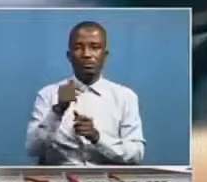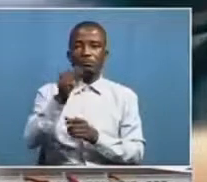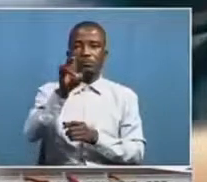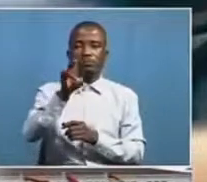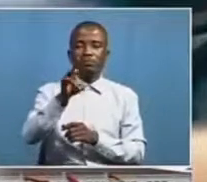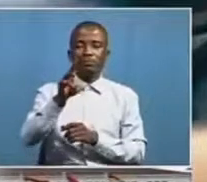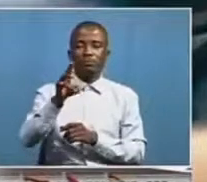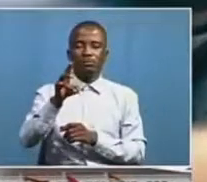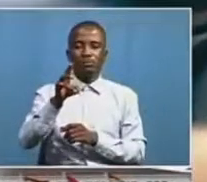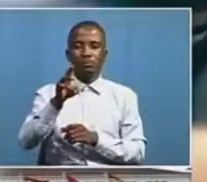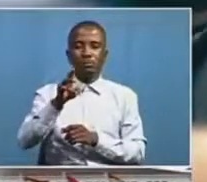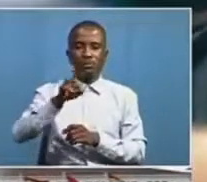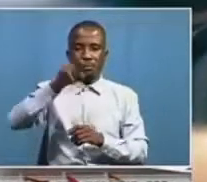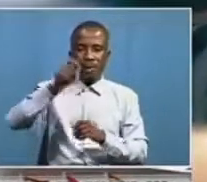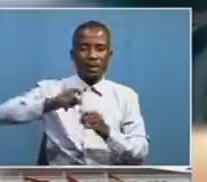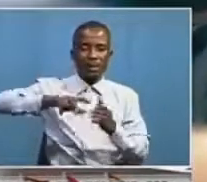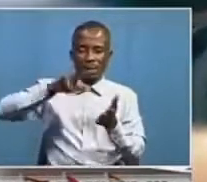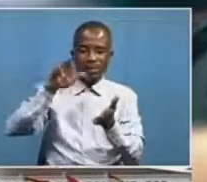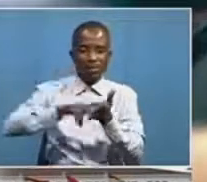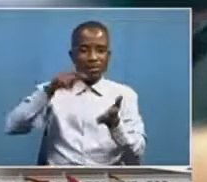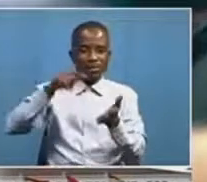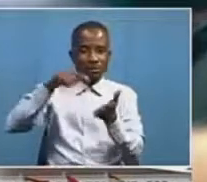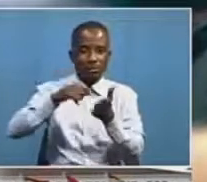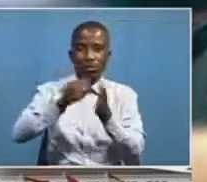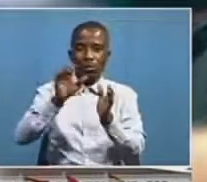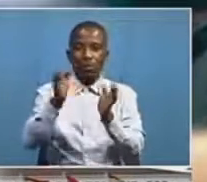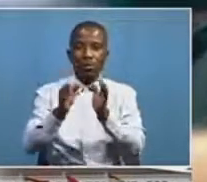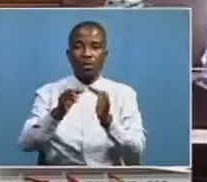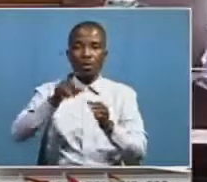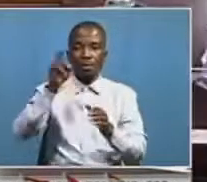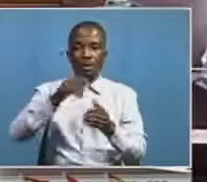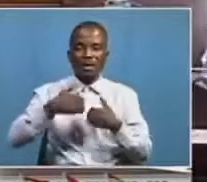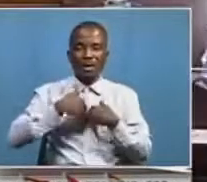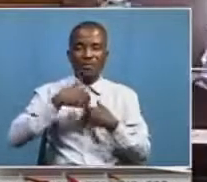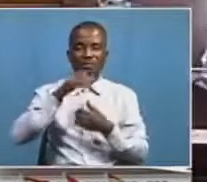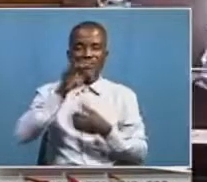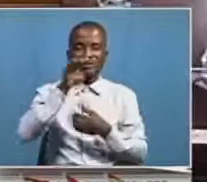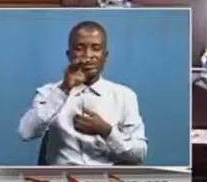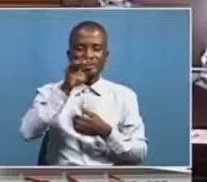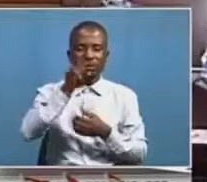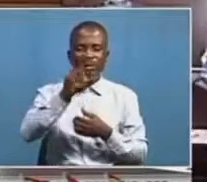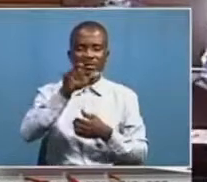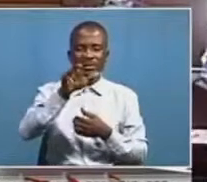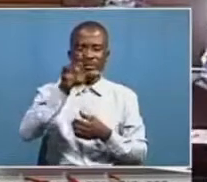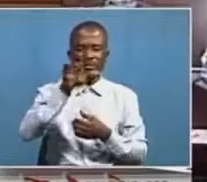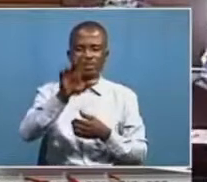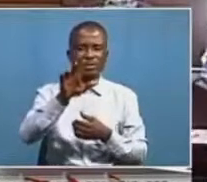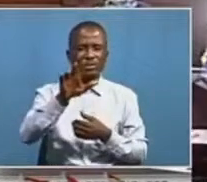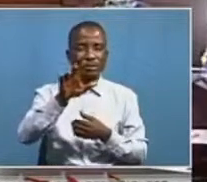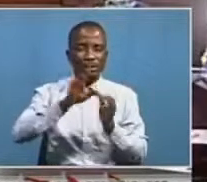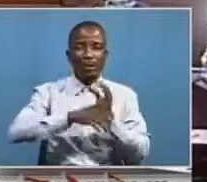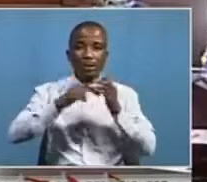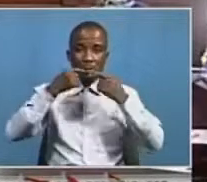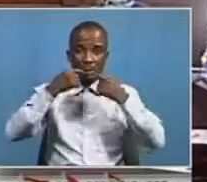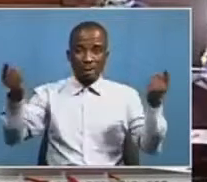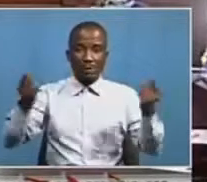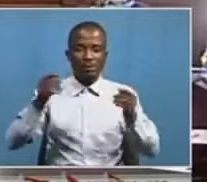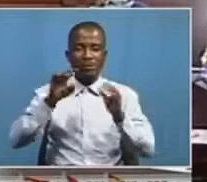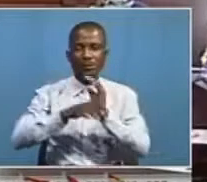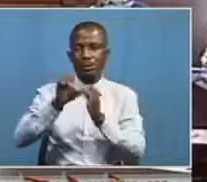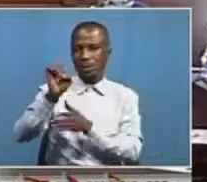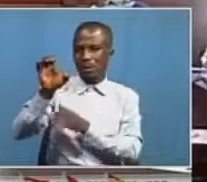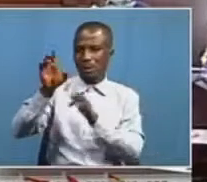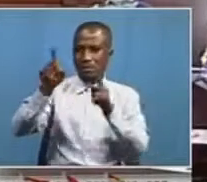27. The Gazette notification contained in CI 135 being notification of the public declaration made by